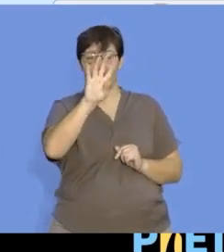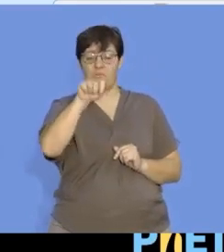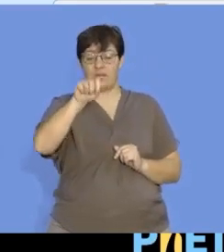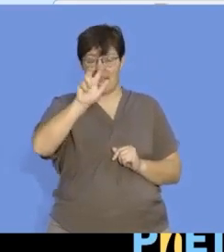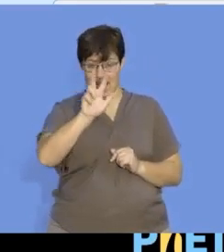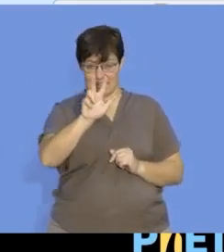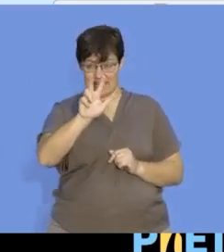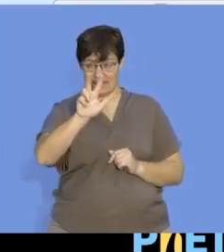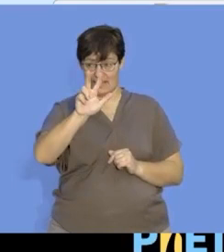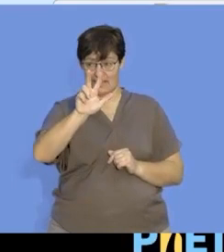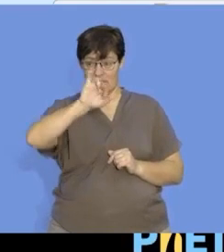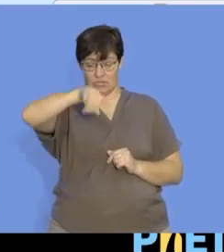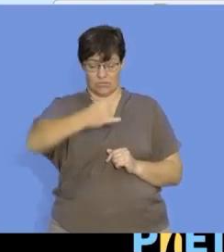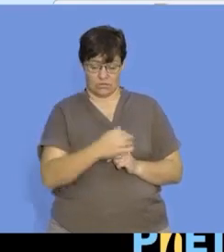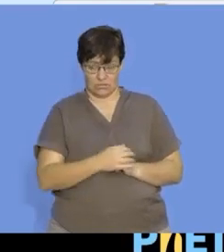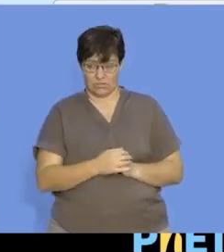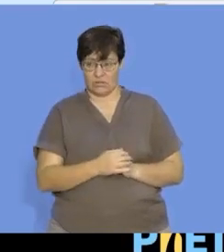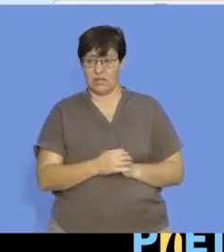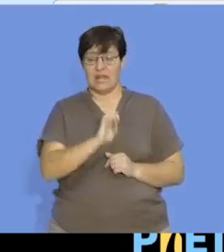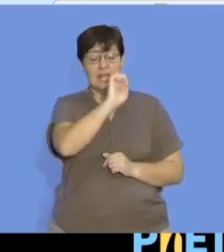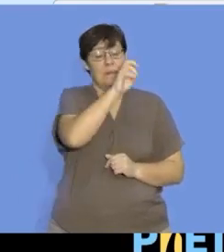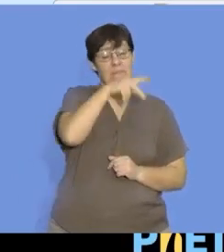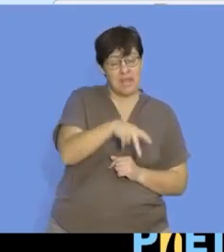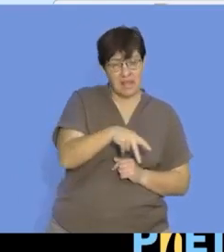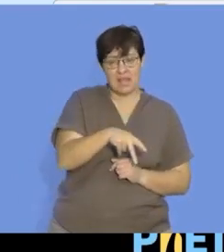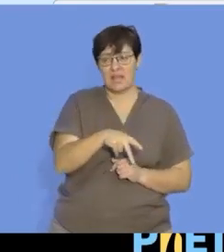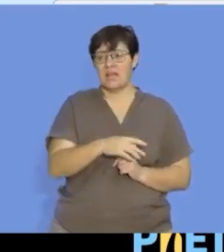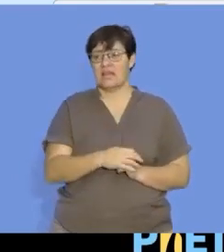694.8. The potential is